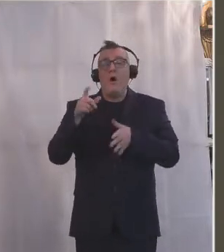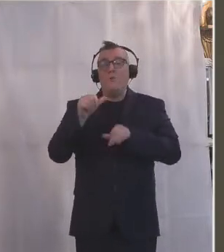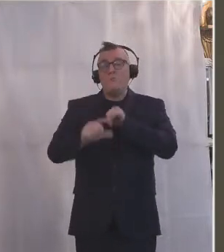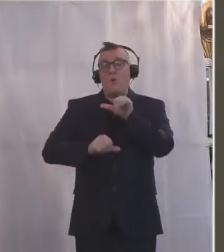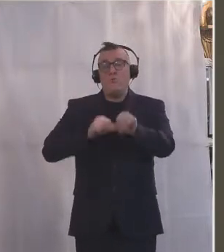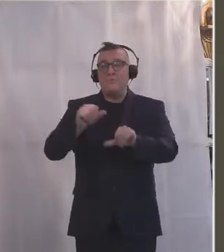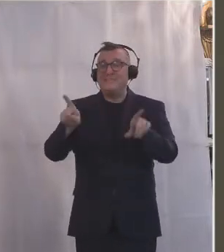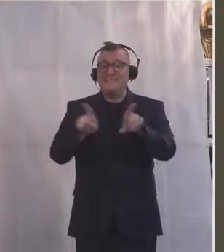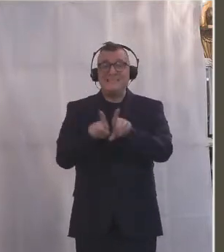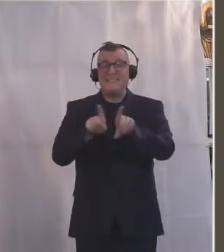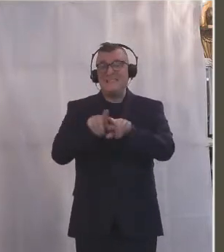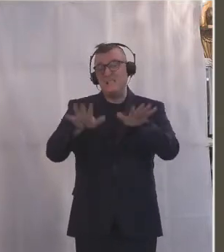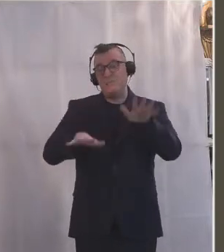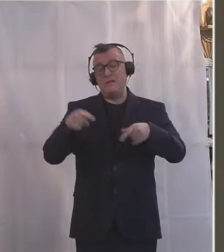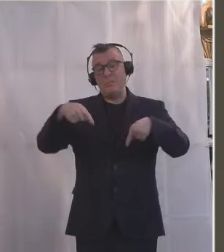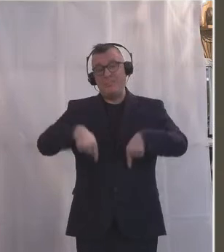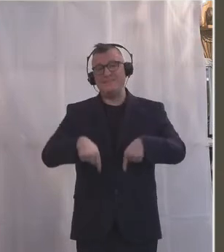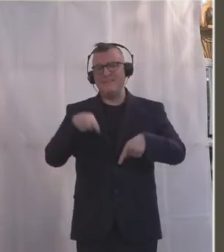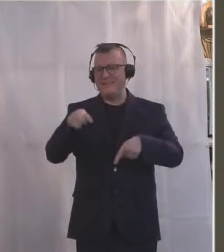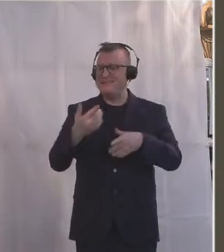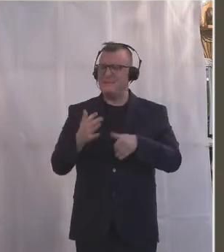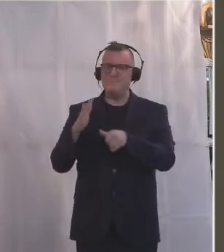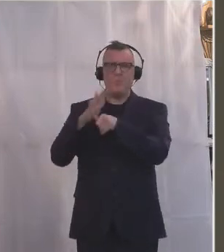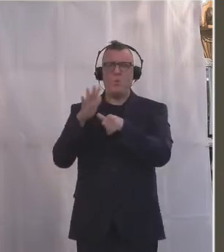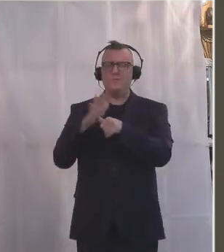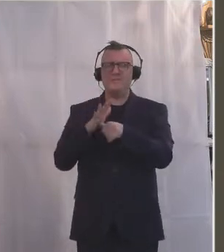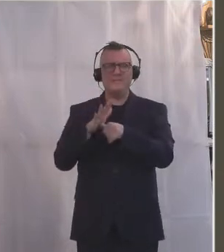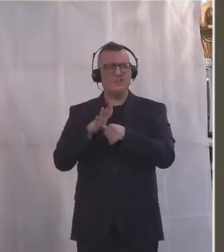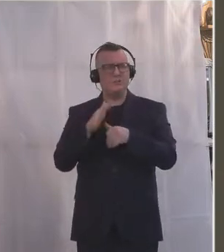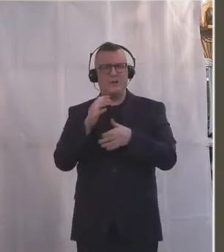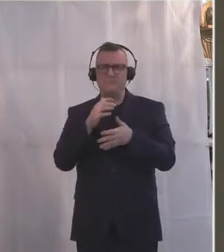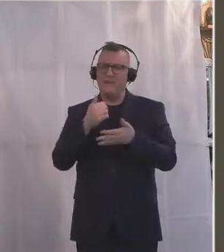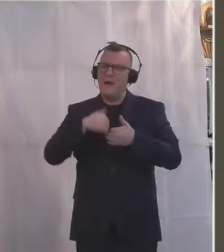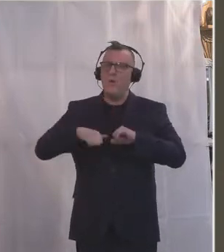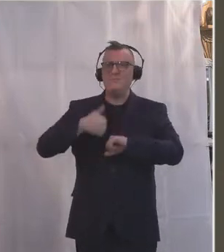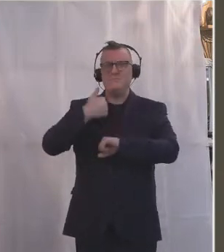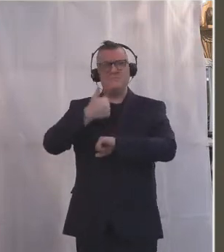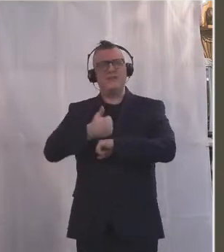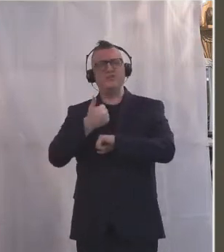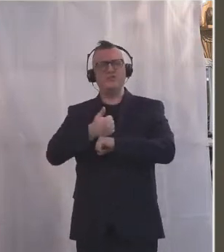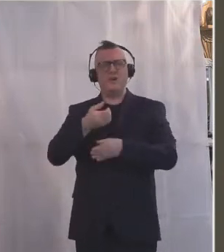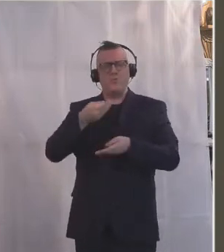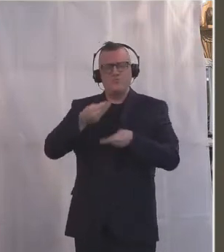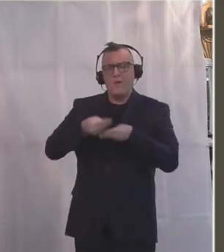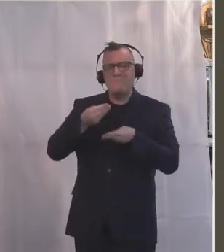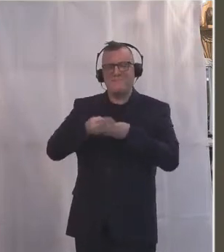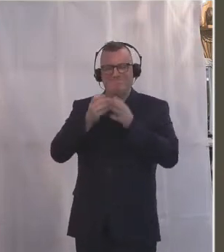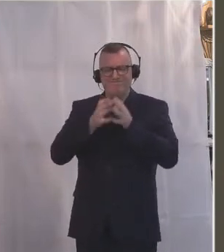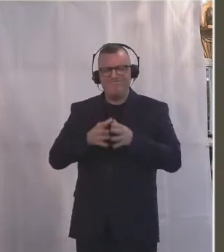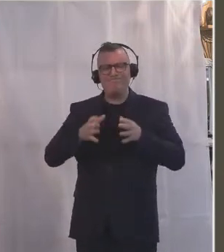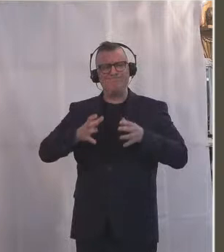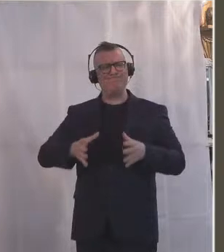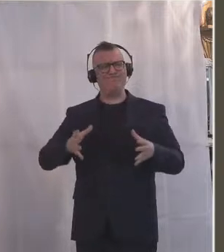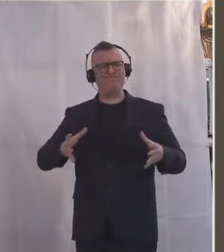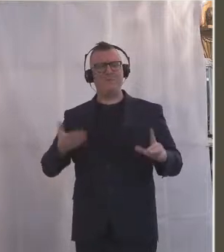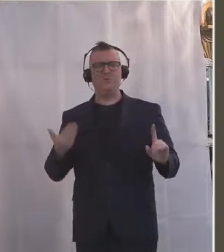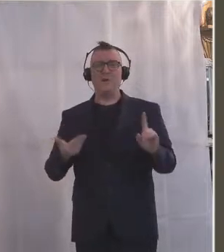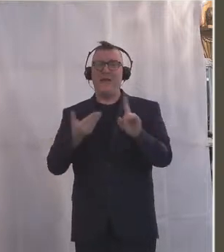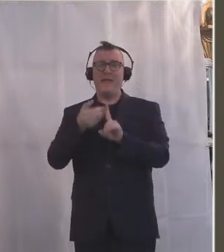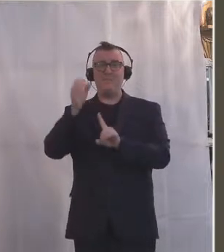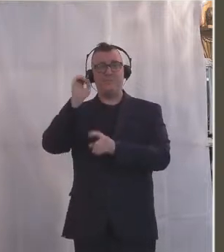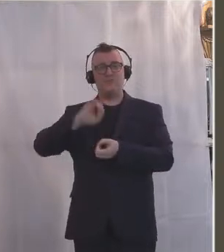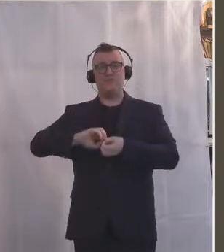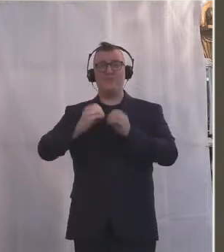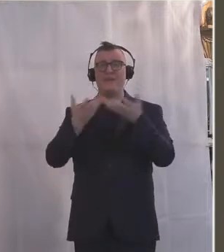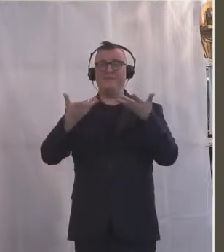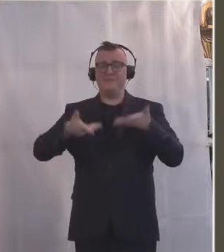fundamental to the innovation nation, to the economy, the society that we would like to see be created here in the UK.